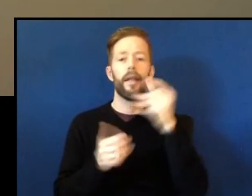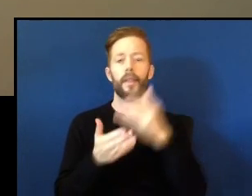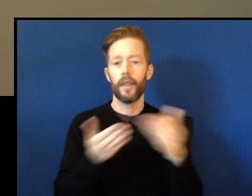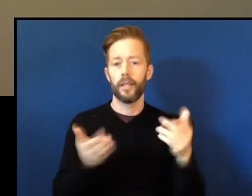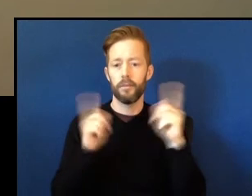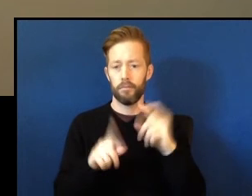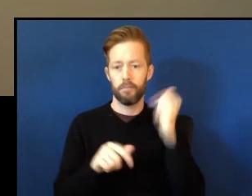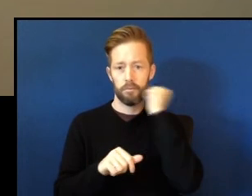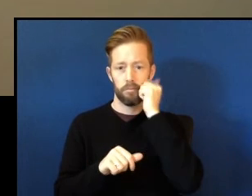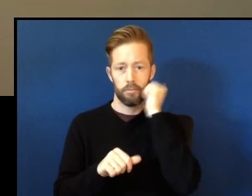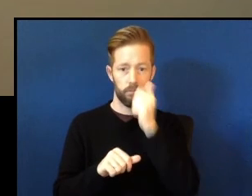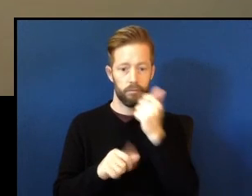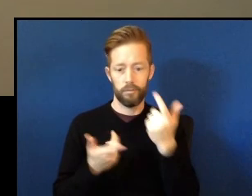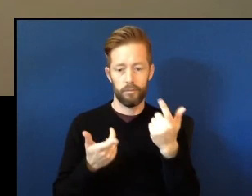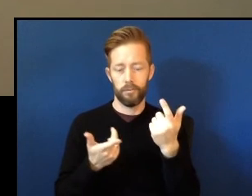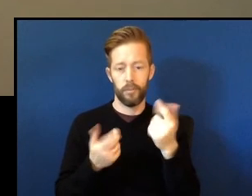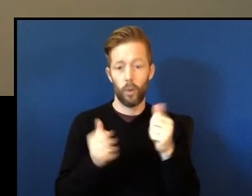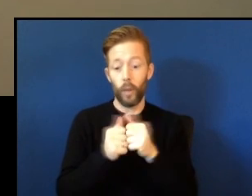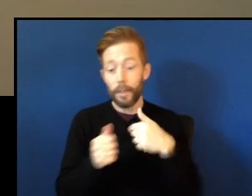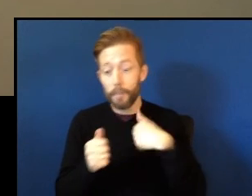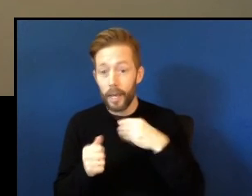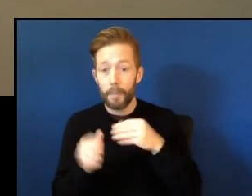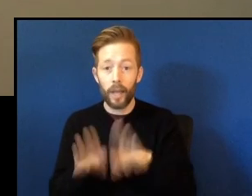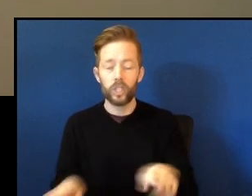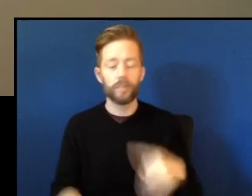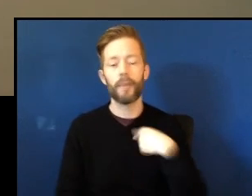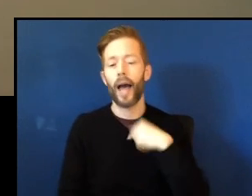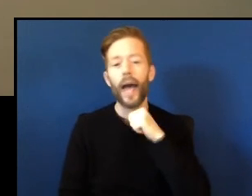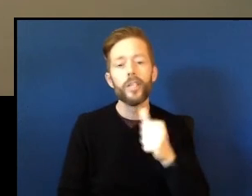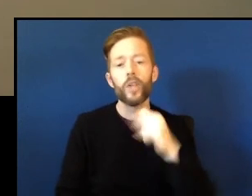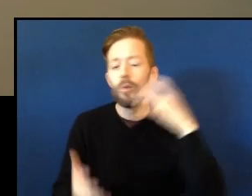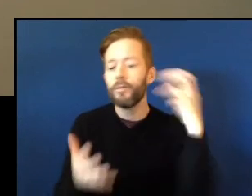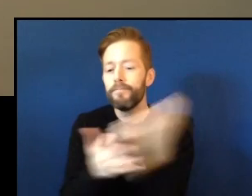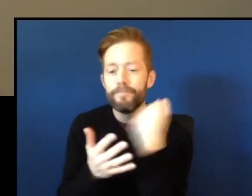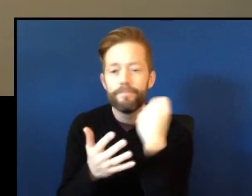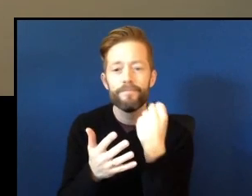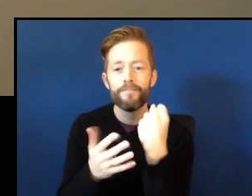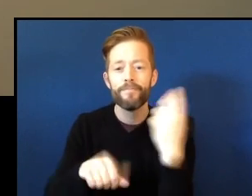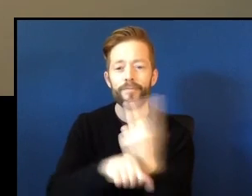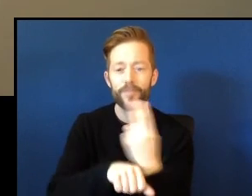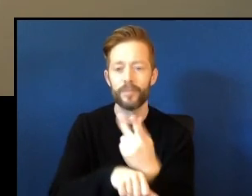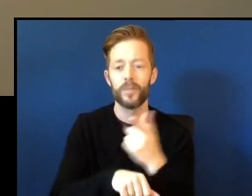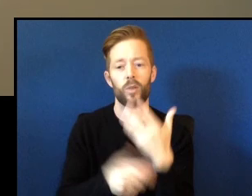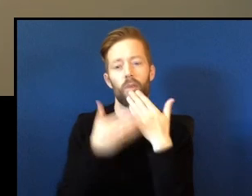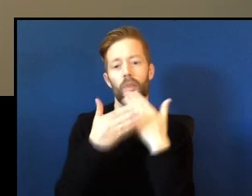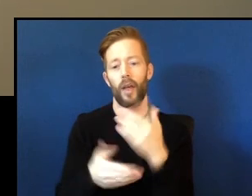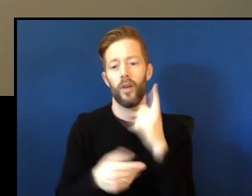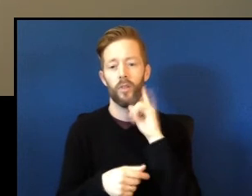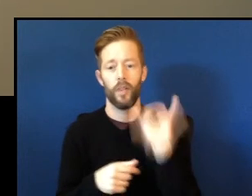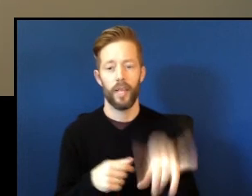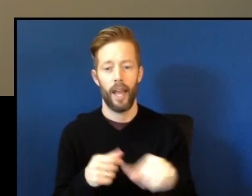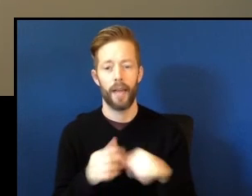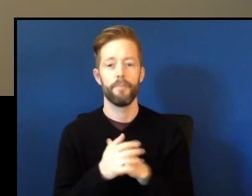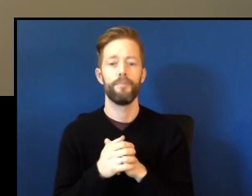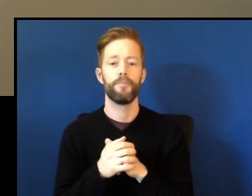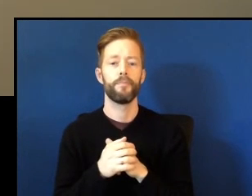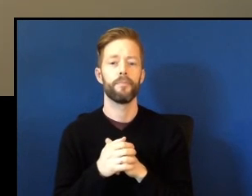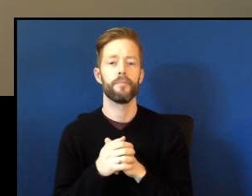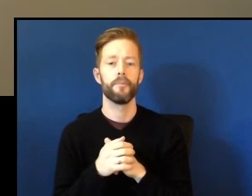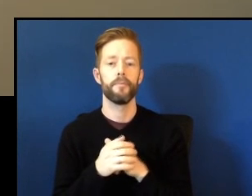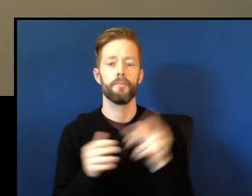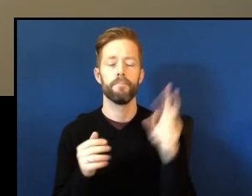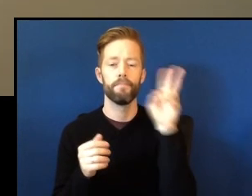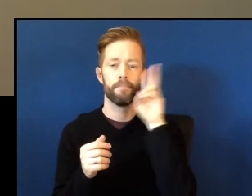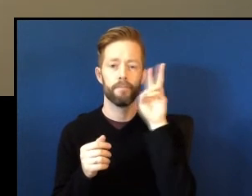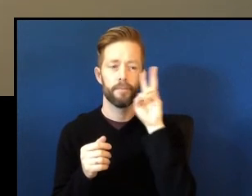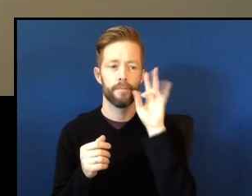day, even with me and my children, that I do not take advantage of those. So thank you for that. Let